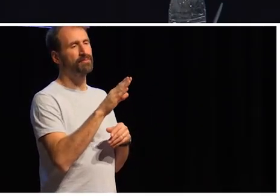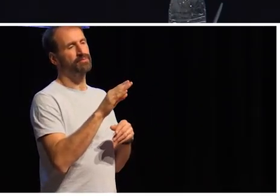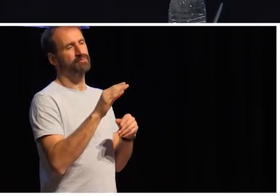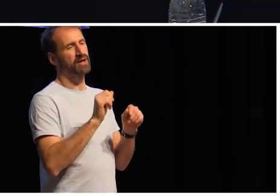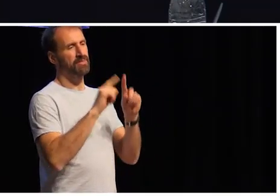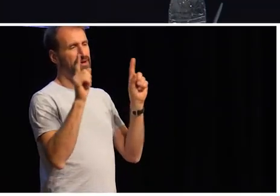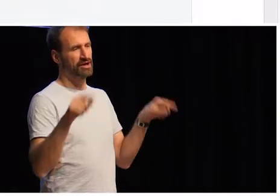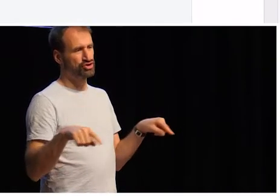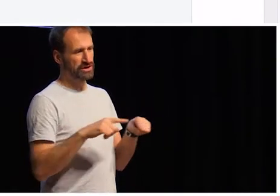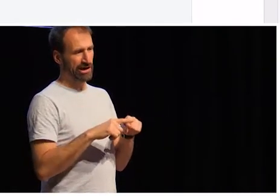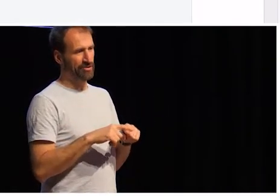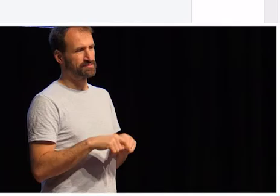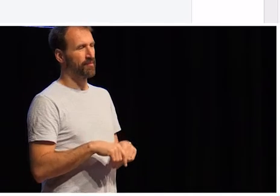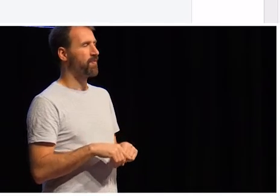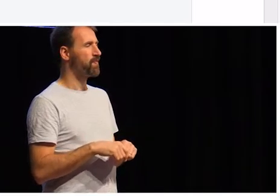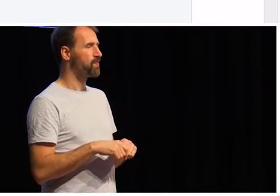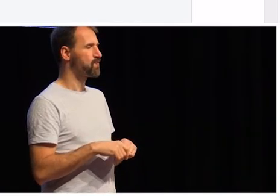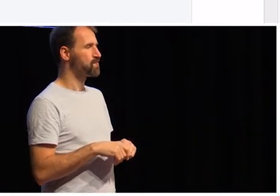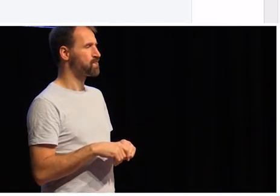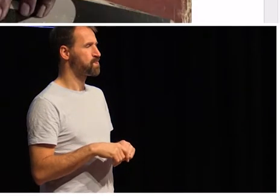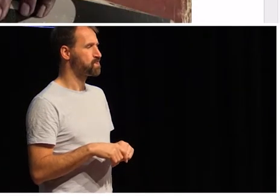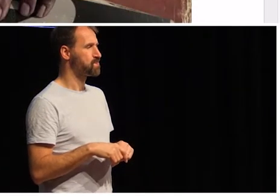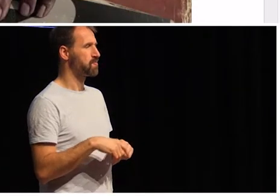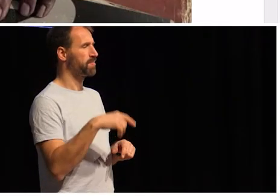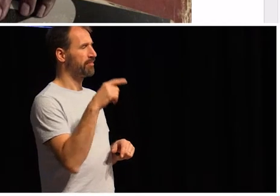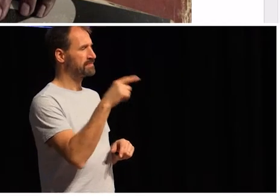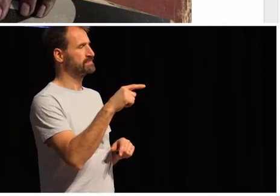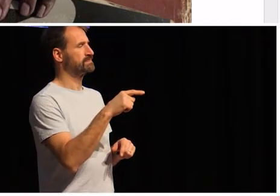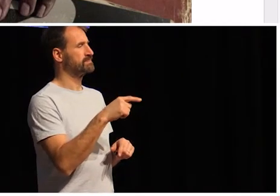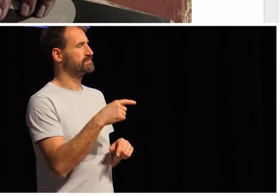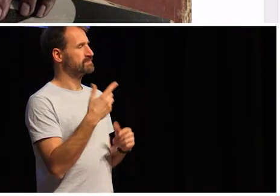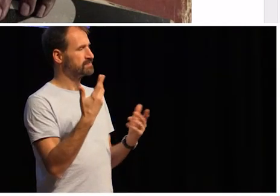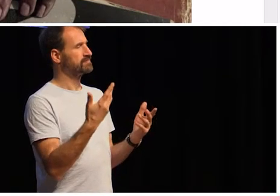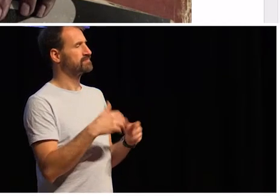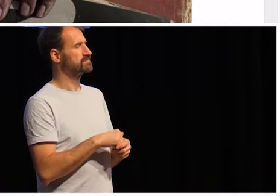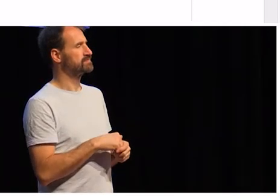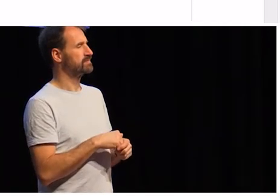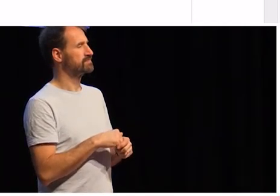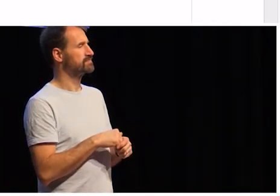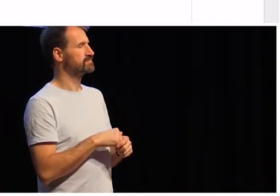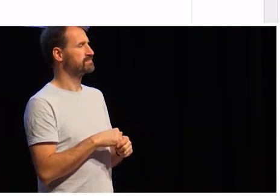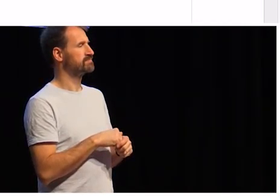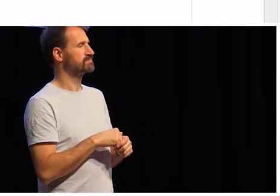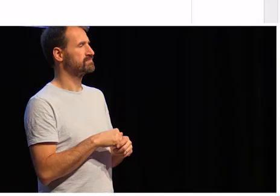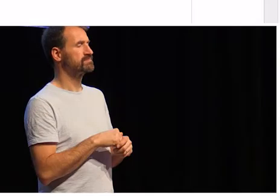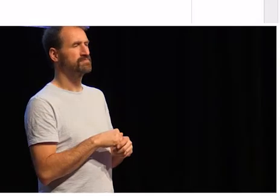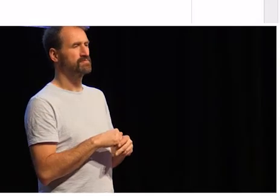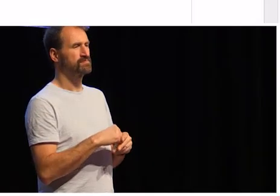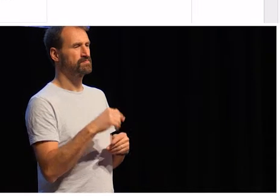there 41 seconds no here